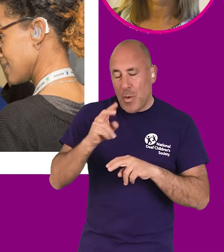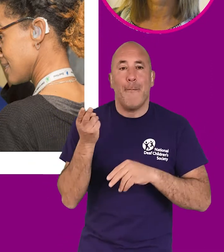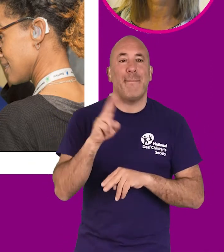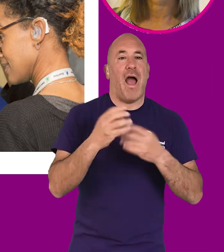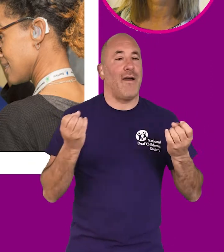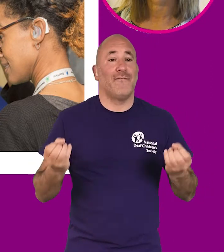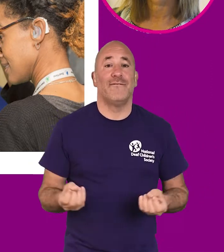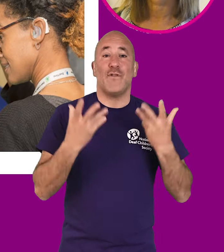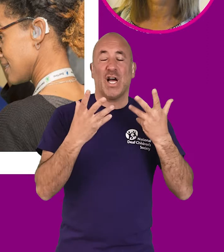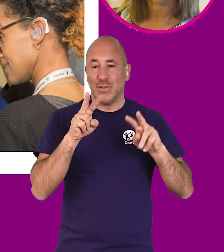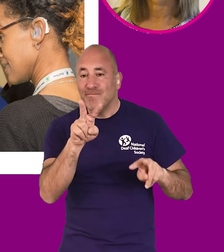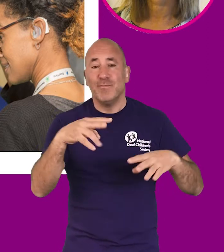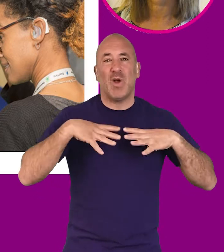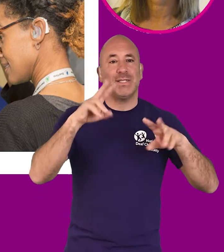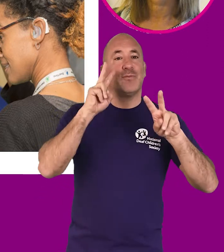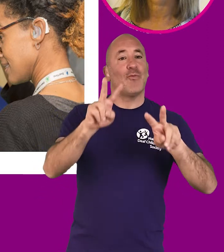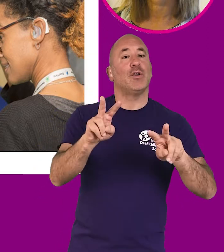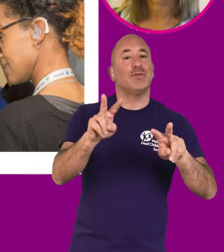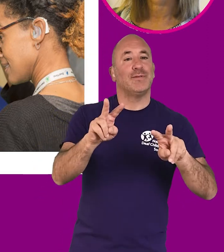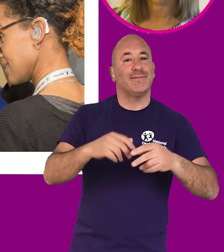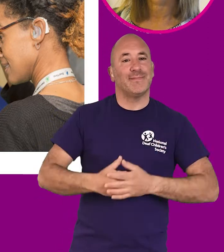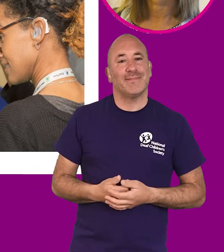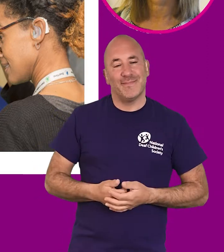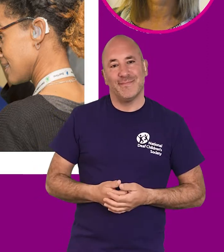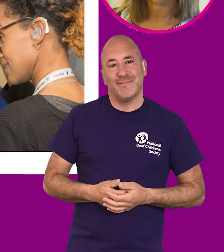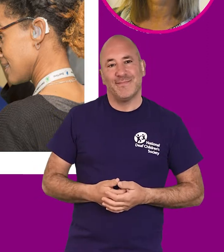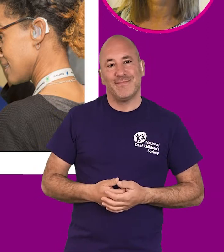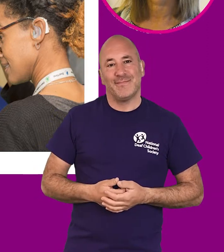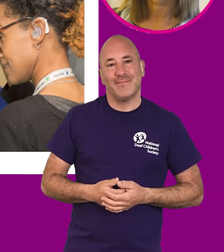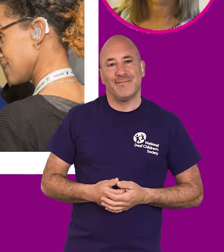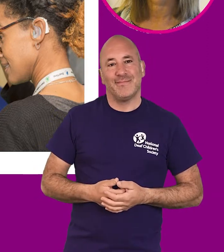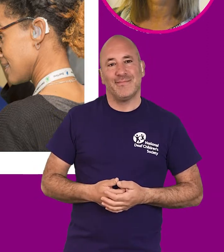and go away from the screen for a moment and come back refreshed.